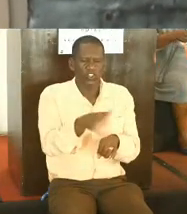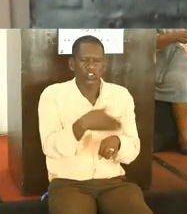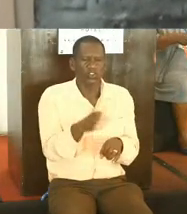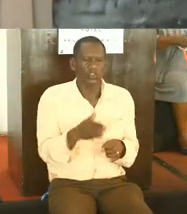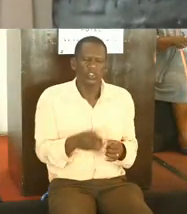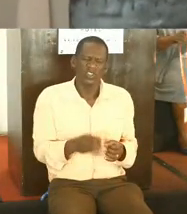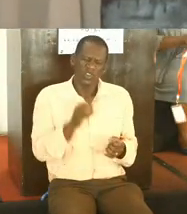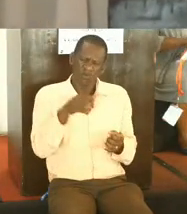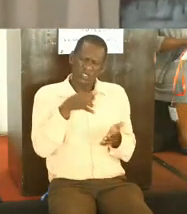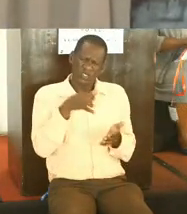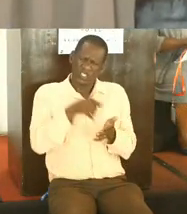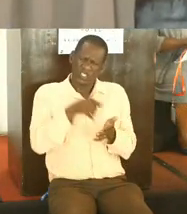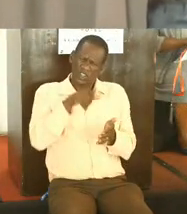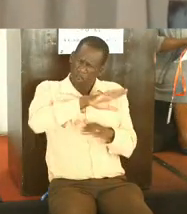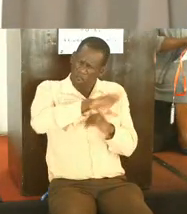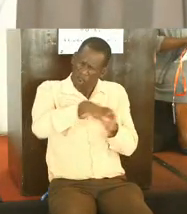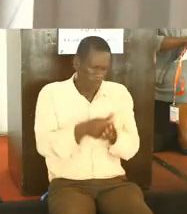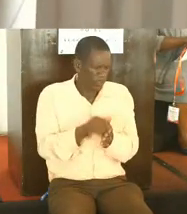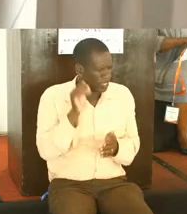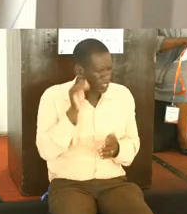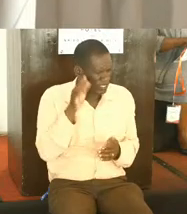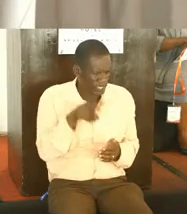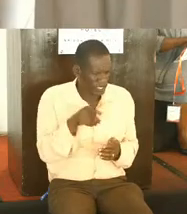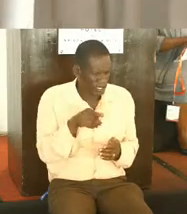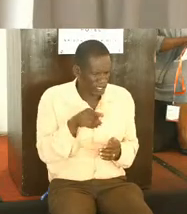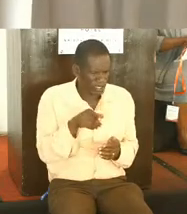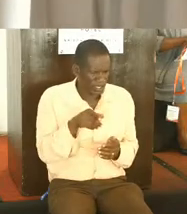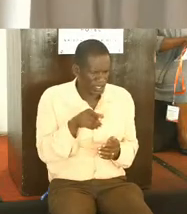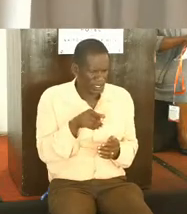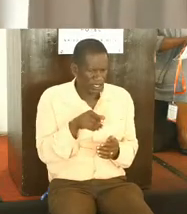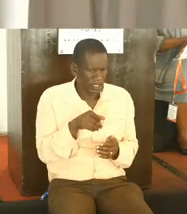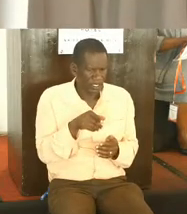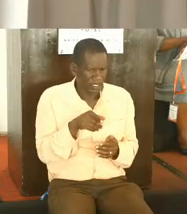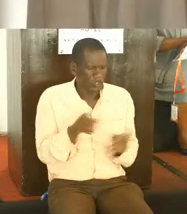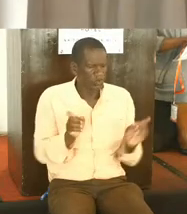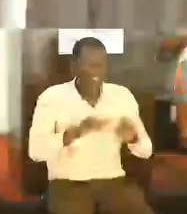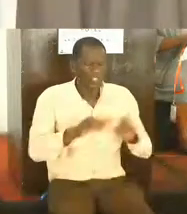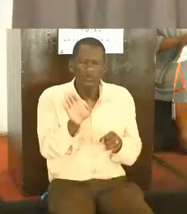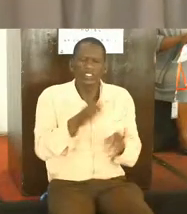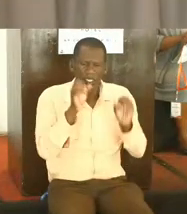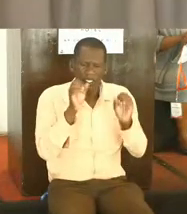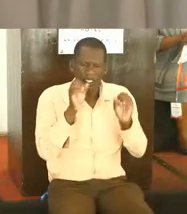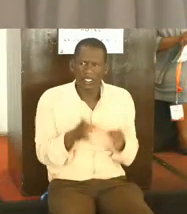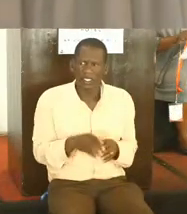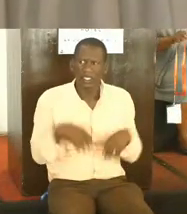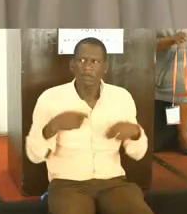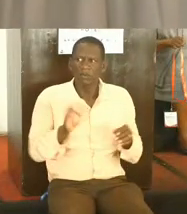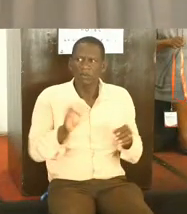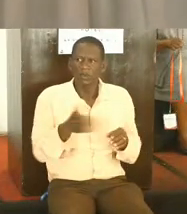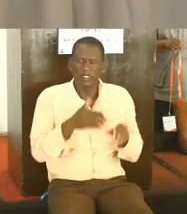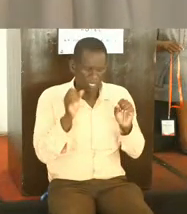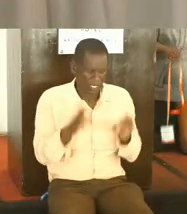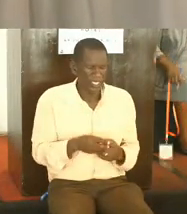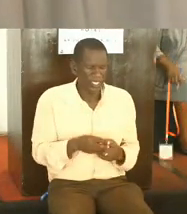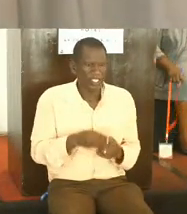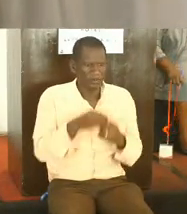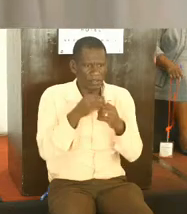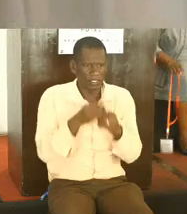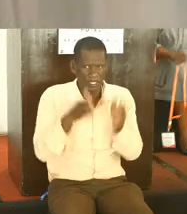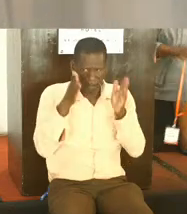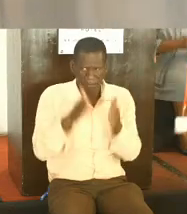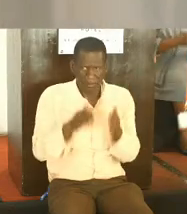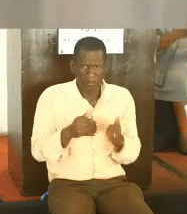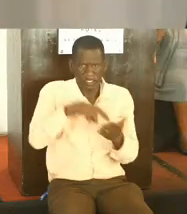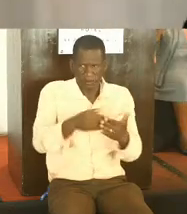was it just you all listening to the you are not singing yeah especially the person